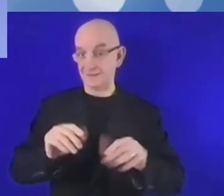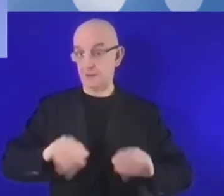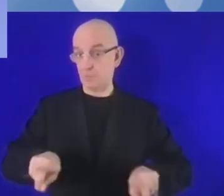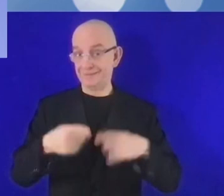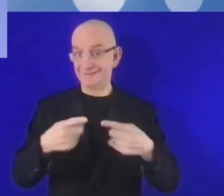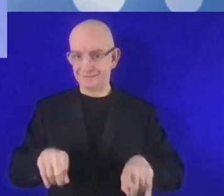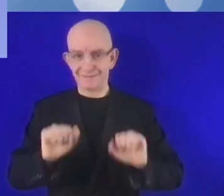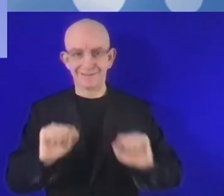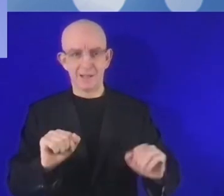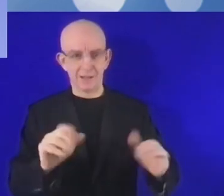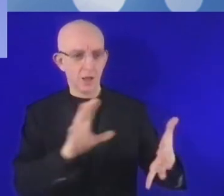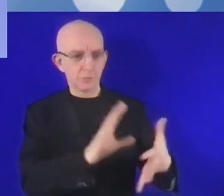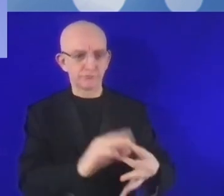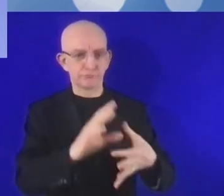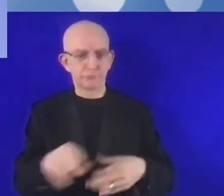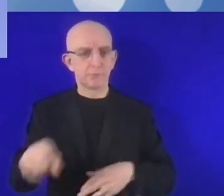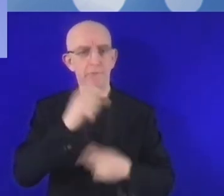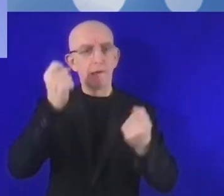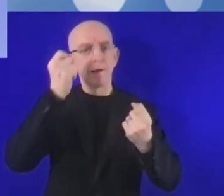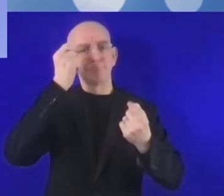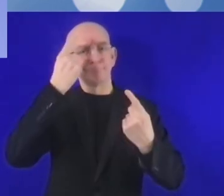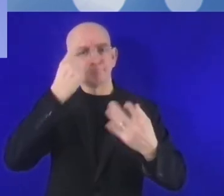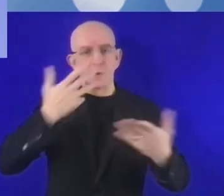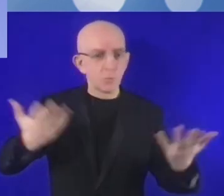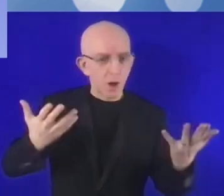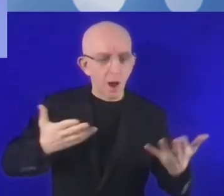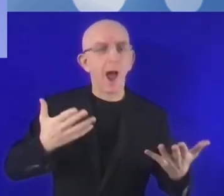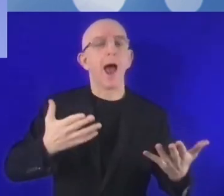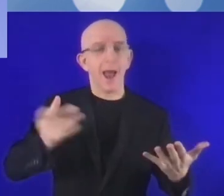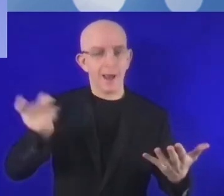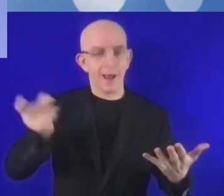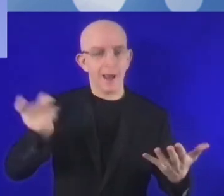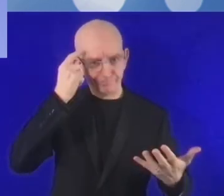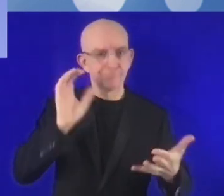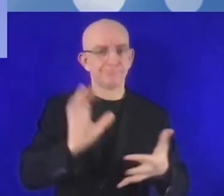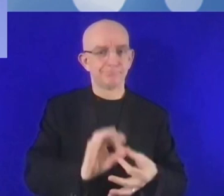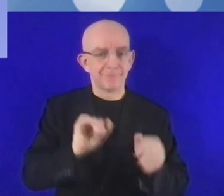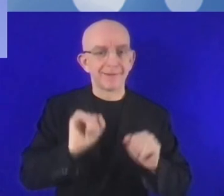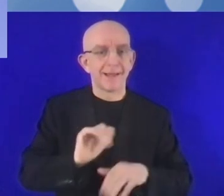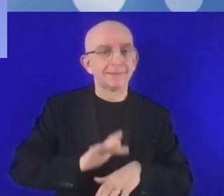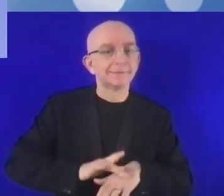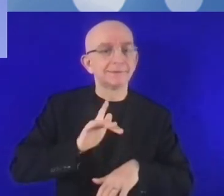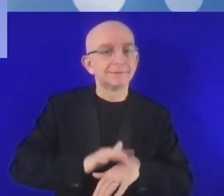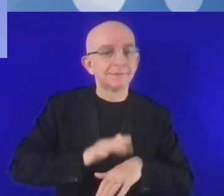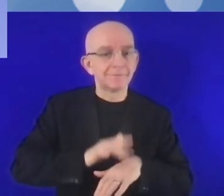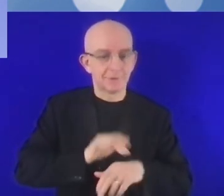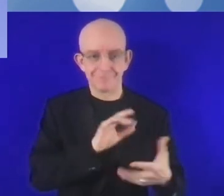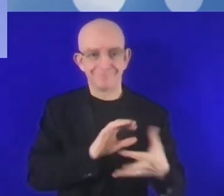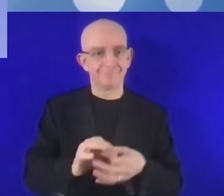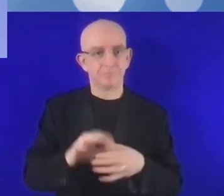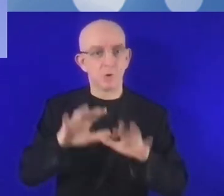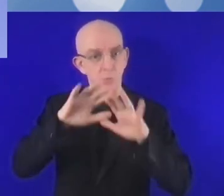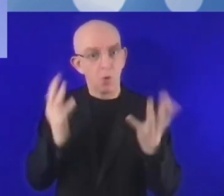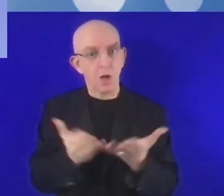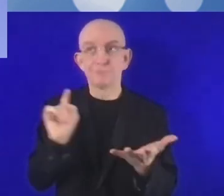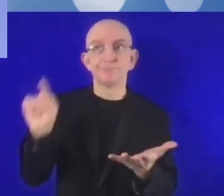world around them. In addition, music education makes kids almost better at everything they do,